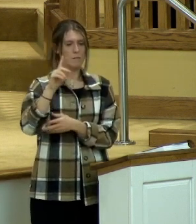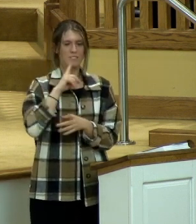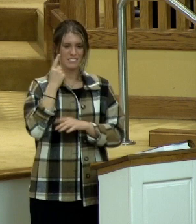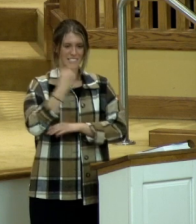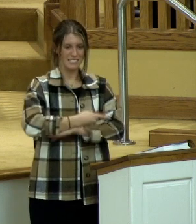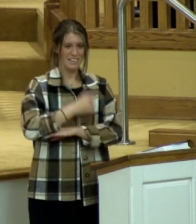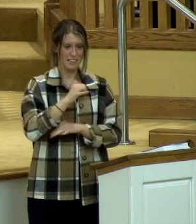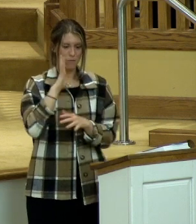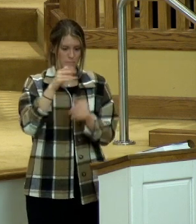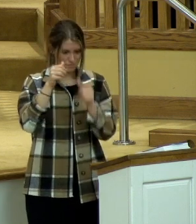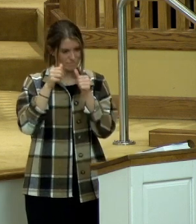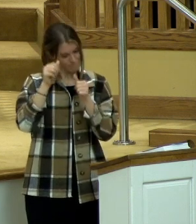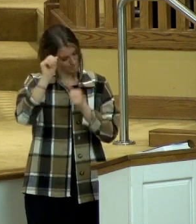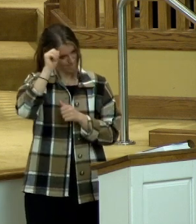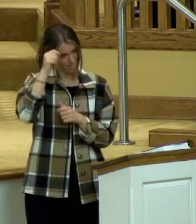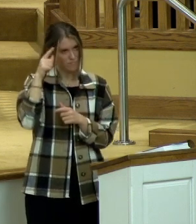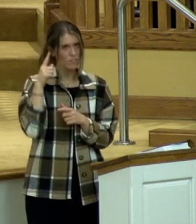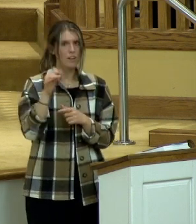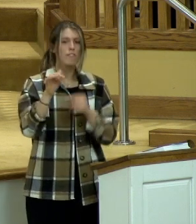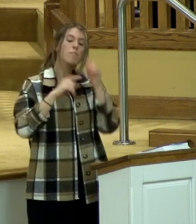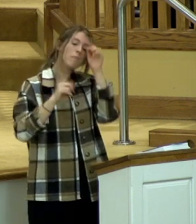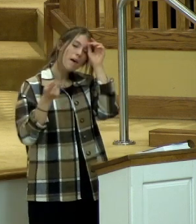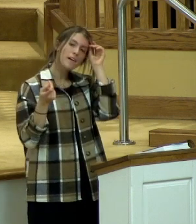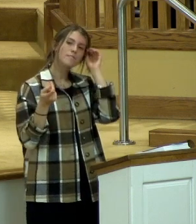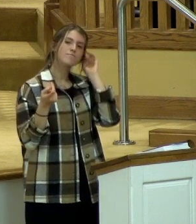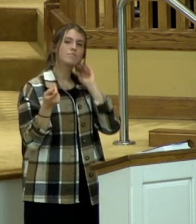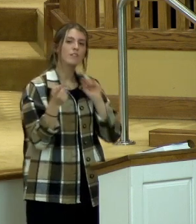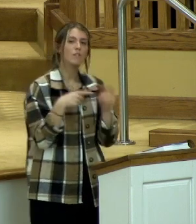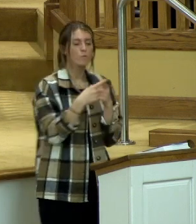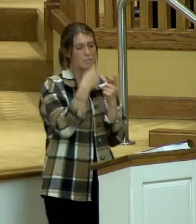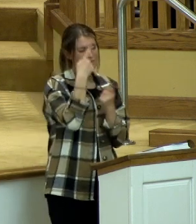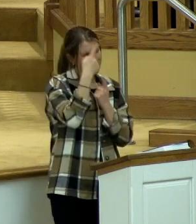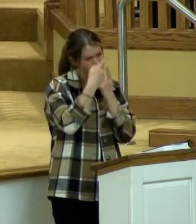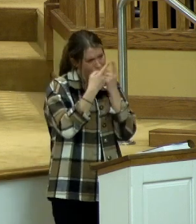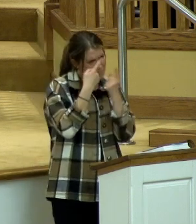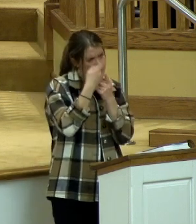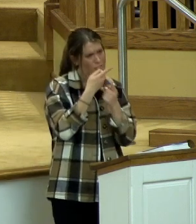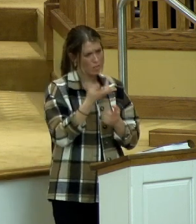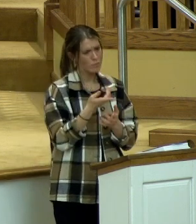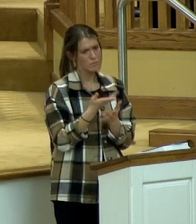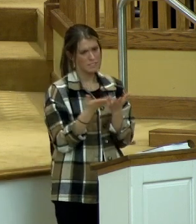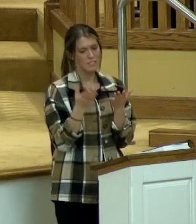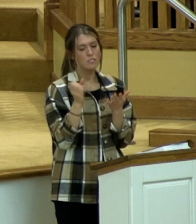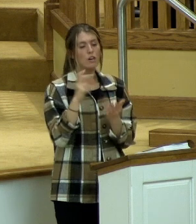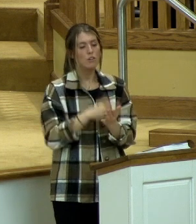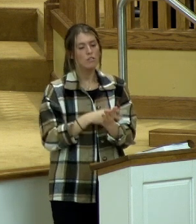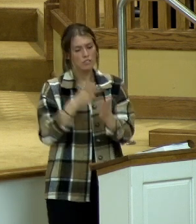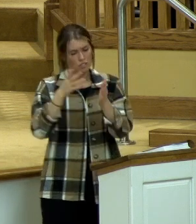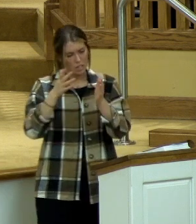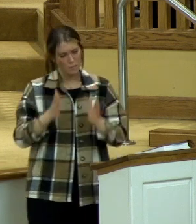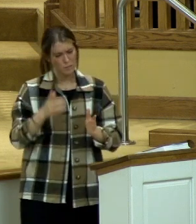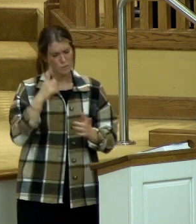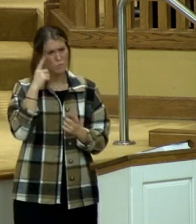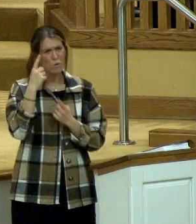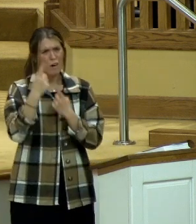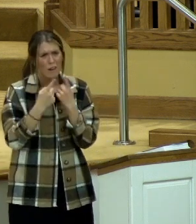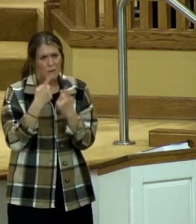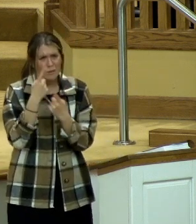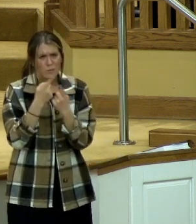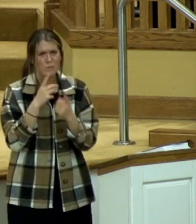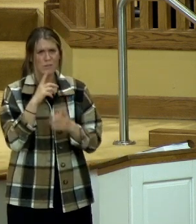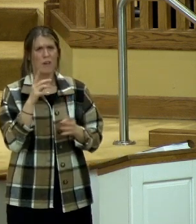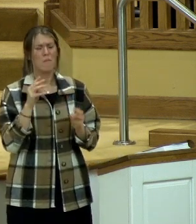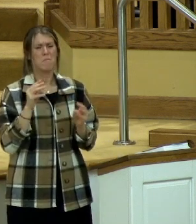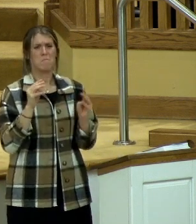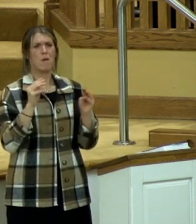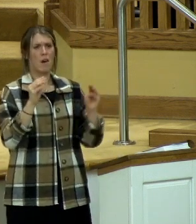said, live in infamy, right? But when you wonder and ponder those things, okay? So the shepherds wonder, and they